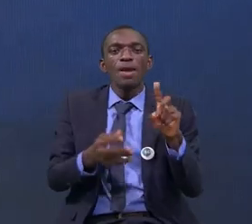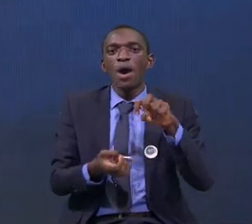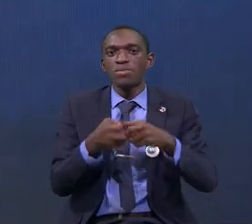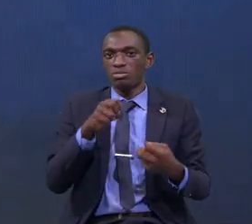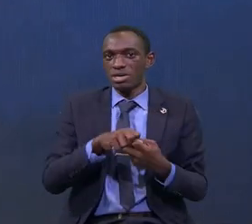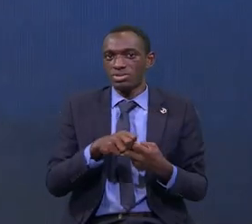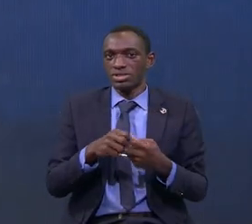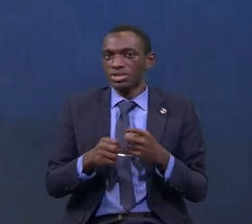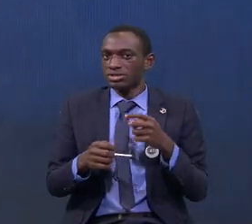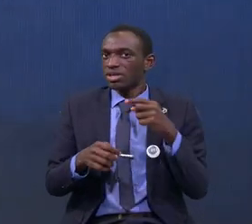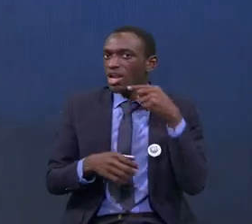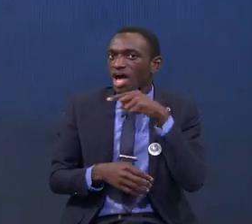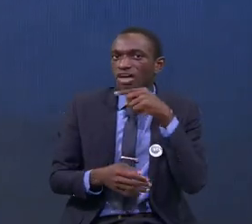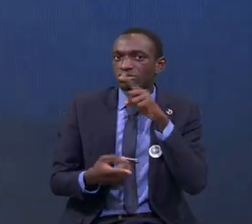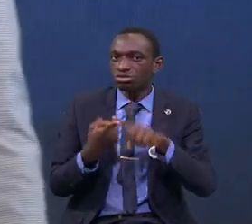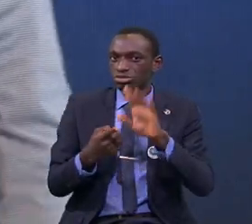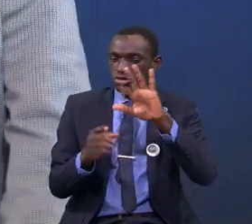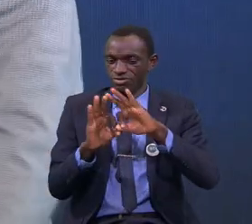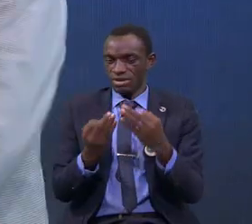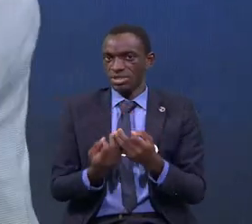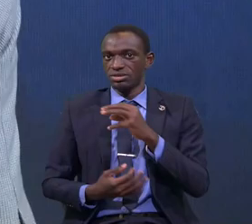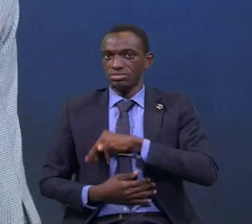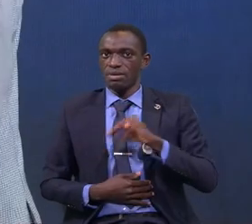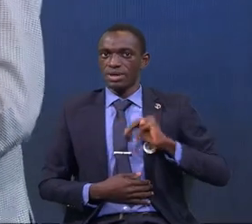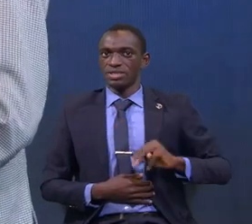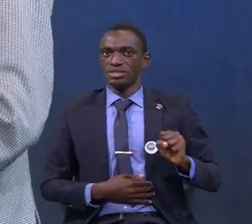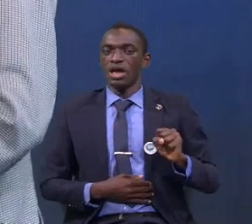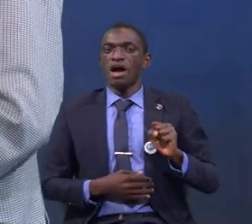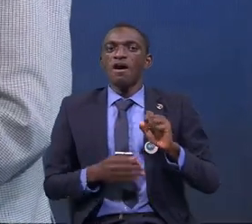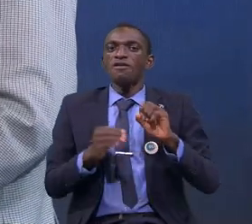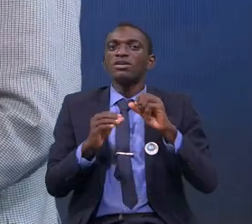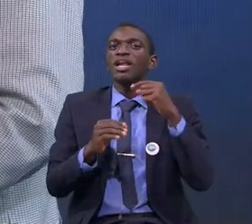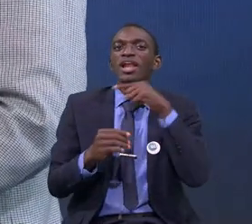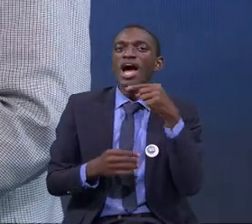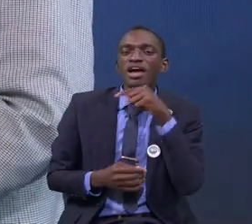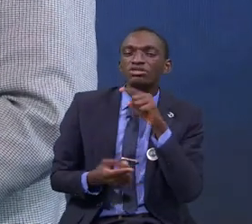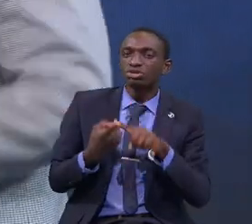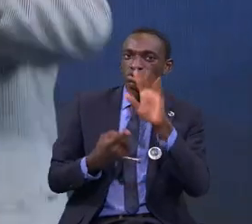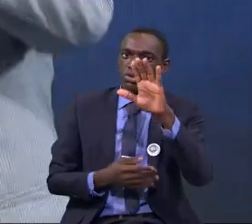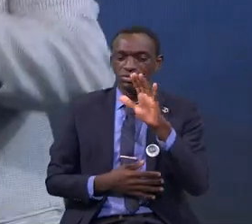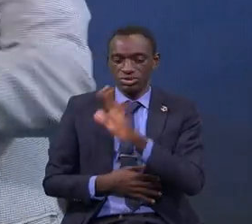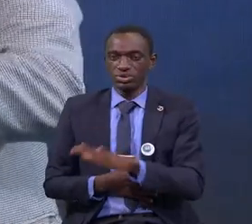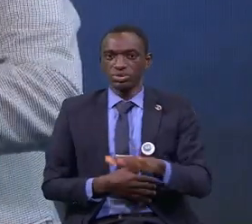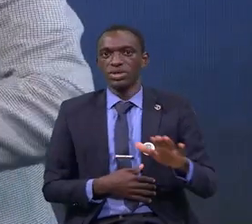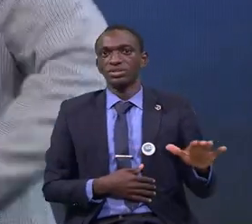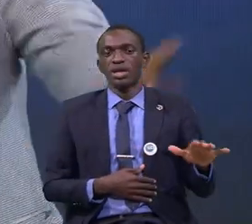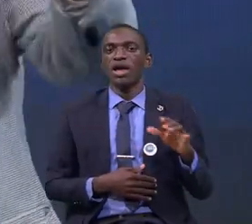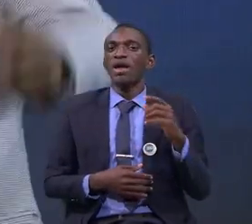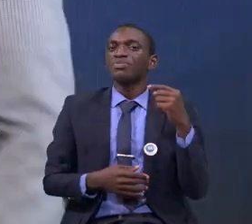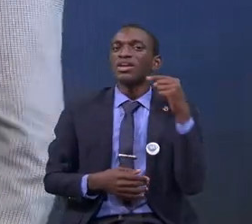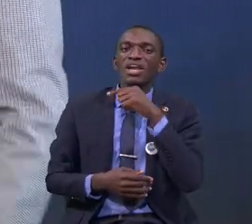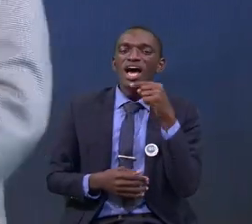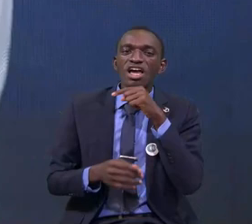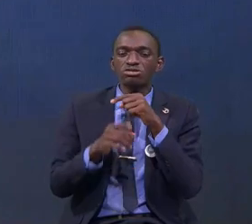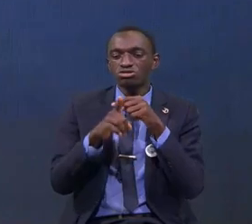lie to your family members, lies to your children, lies and cheating